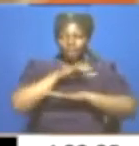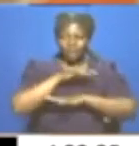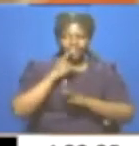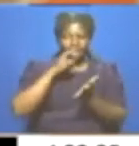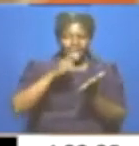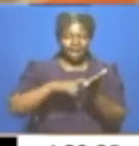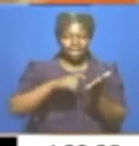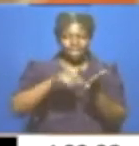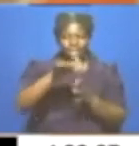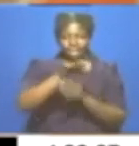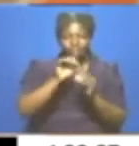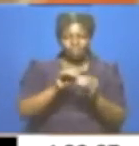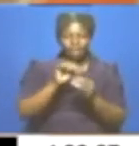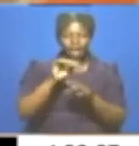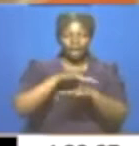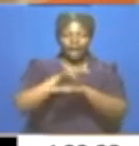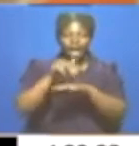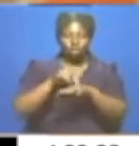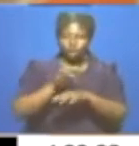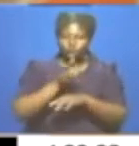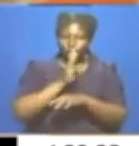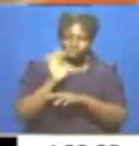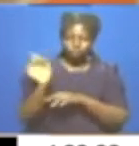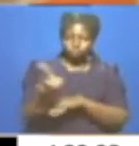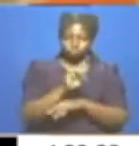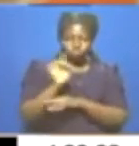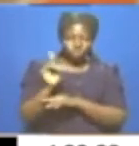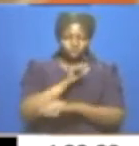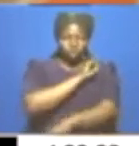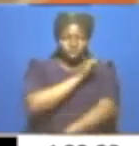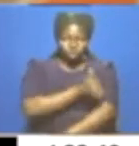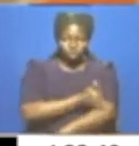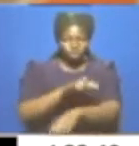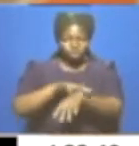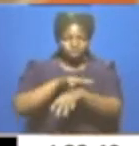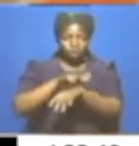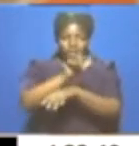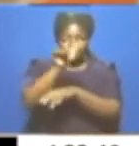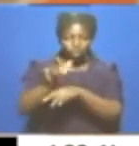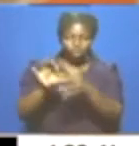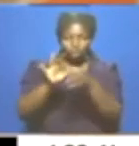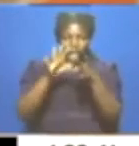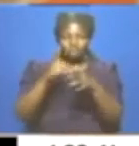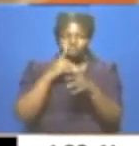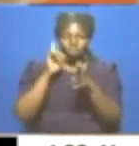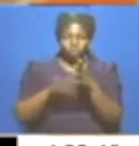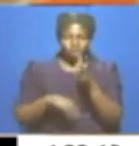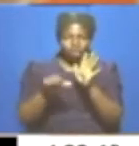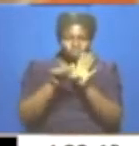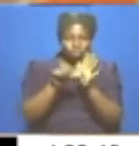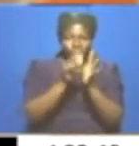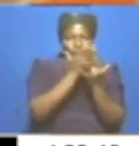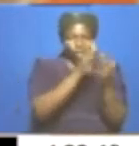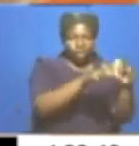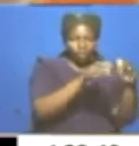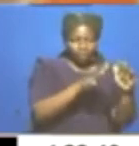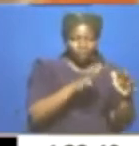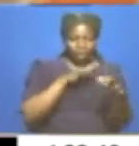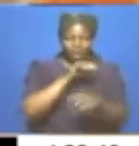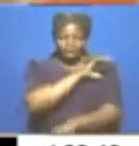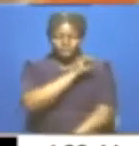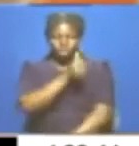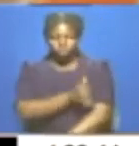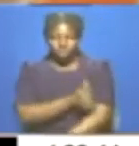Irrigation Authority Nyanza Regional Coordinator says the standoff between farmers and the authority over compensation has seen rice production